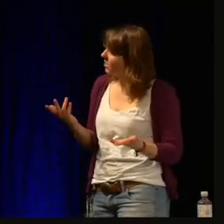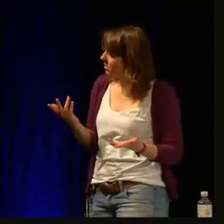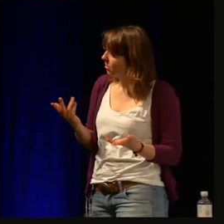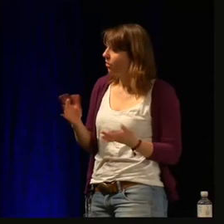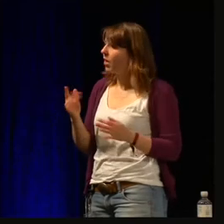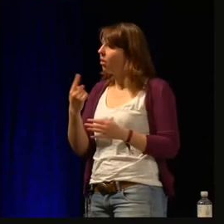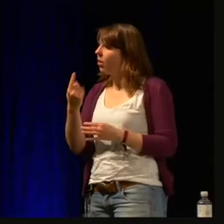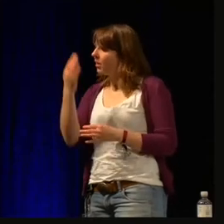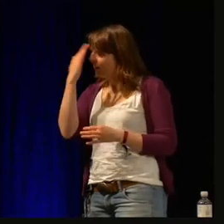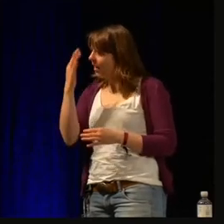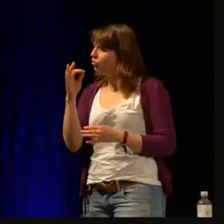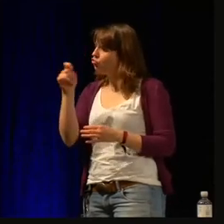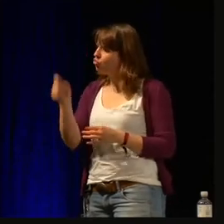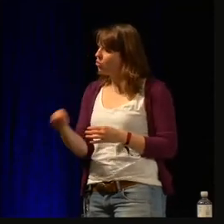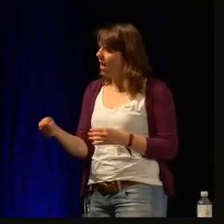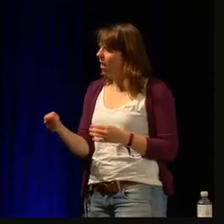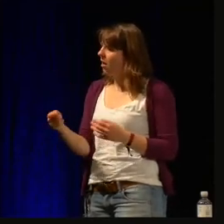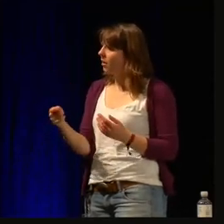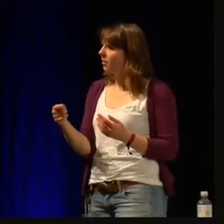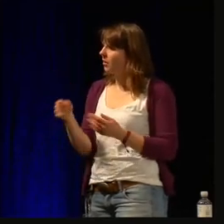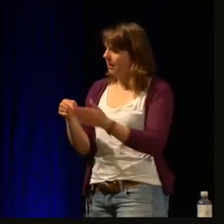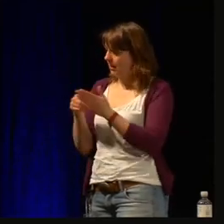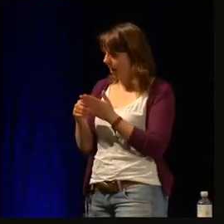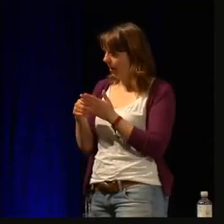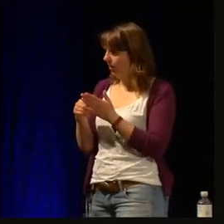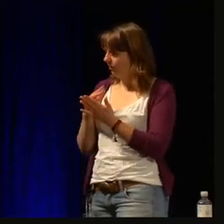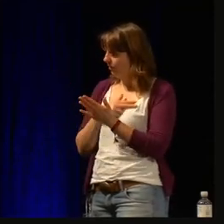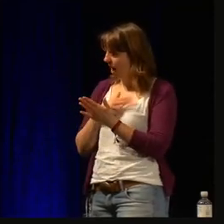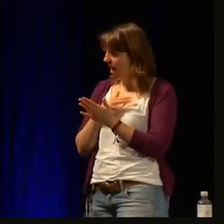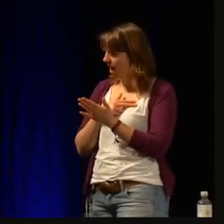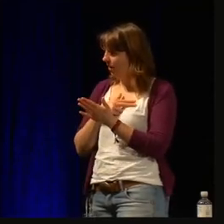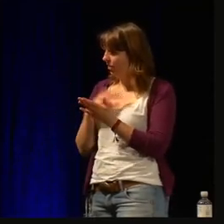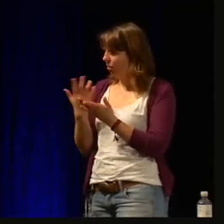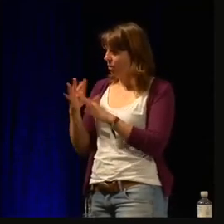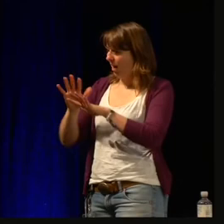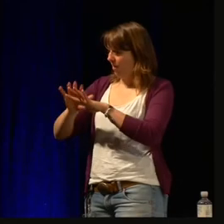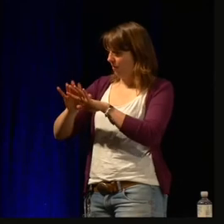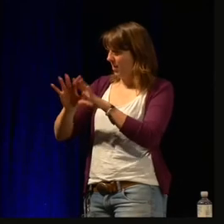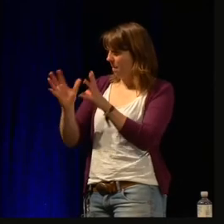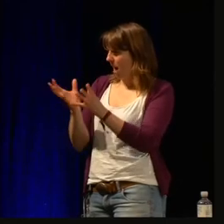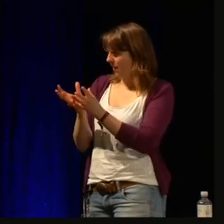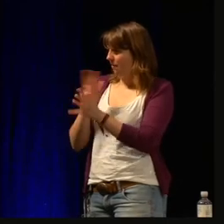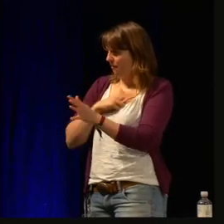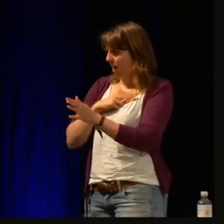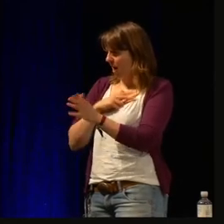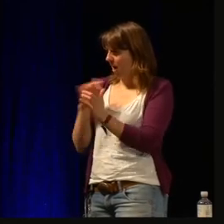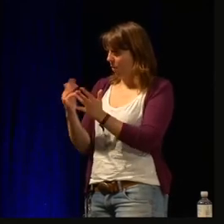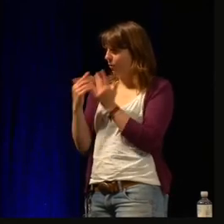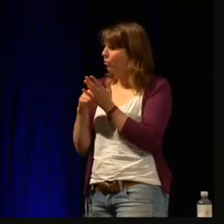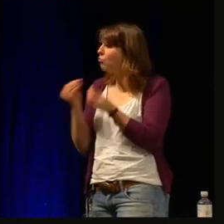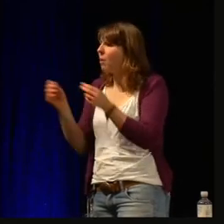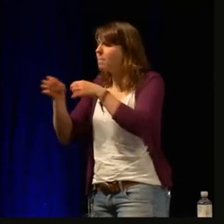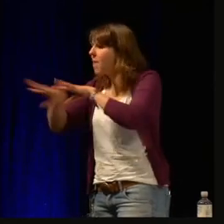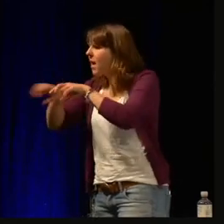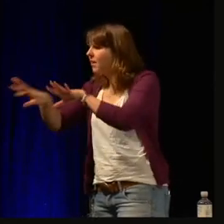this context, do you know any studies that filter bubbles really have an impact